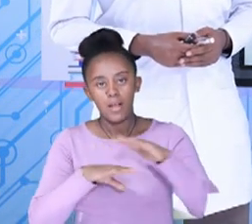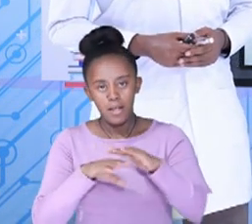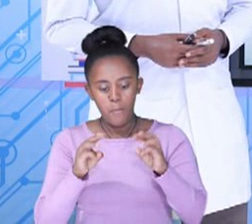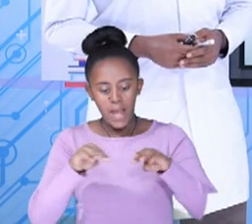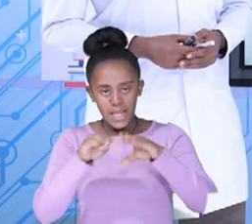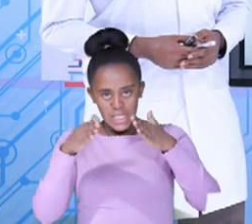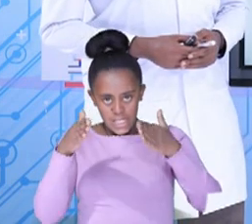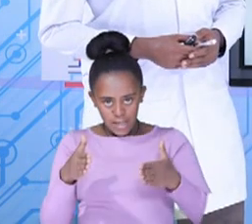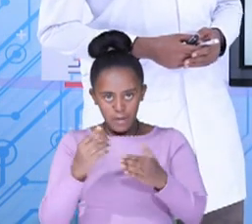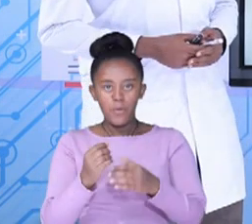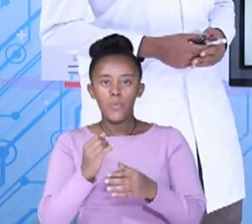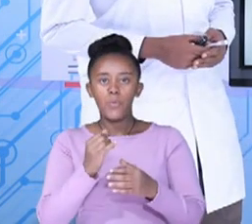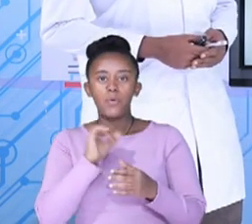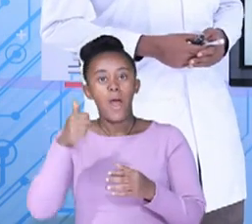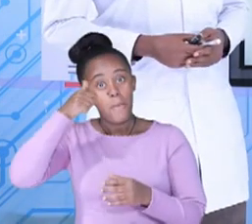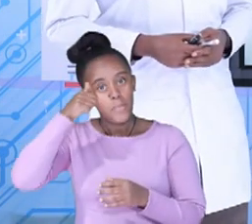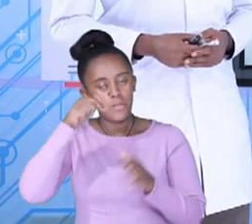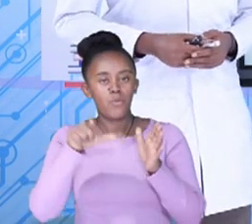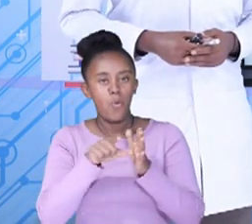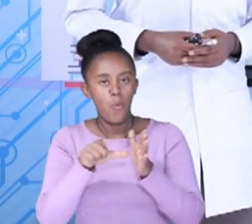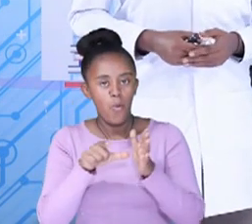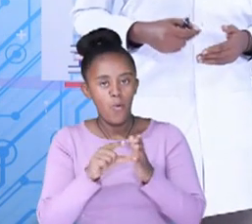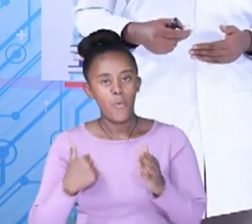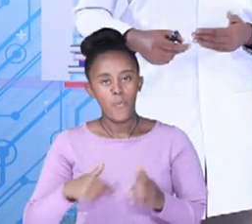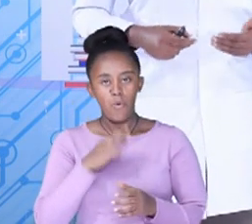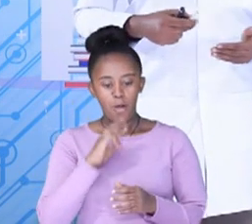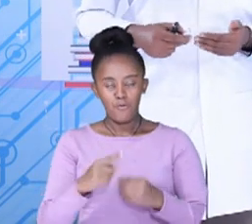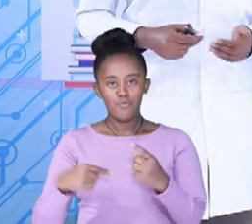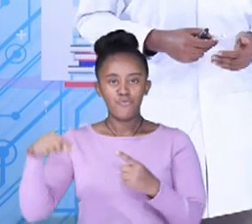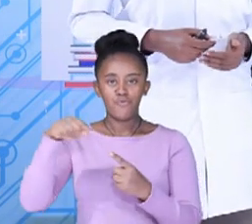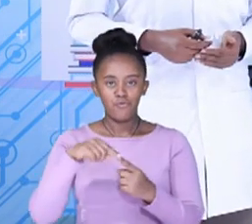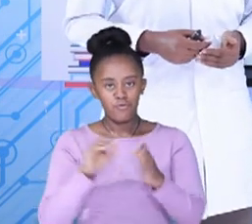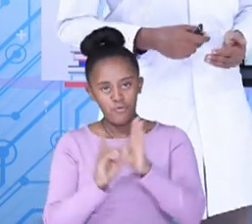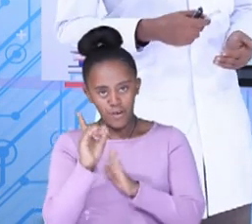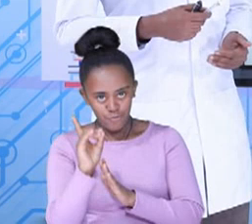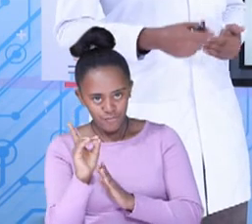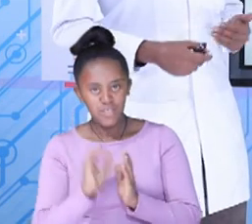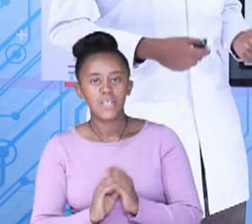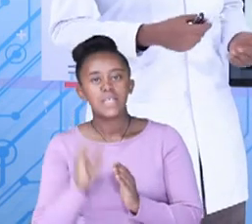magnetism, which is Ampere's law. We are going to develop skills and